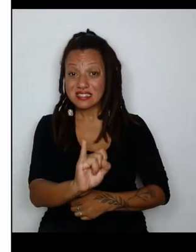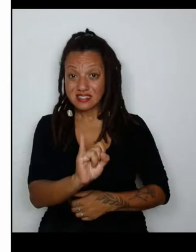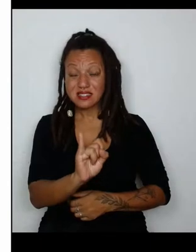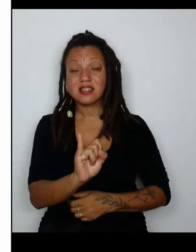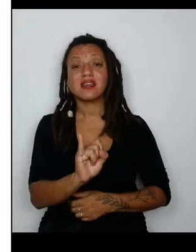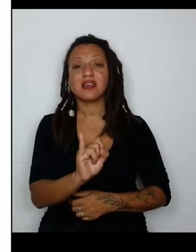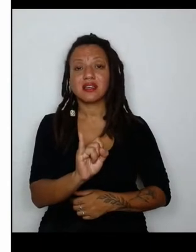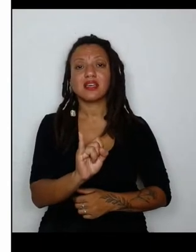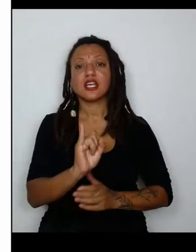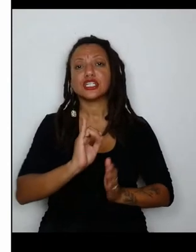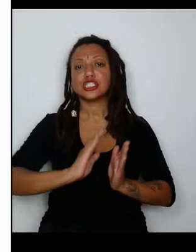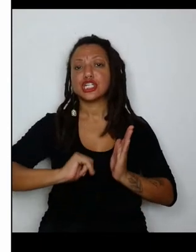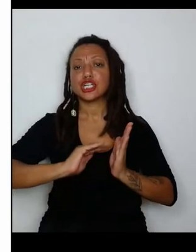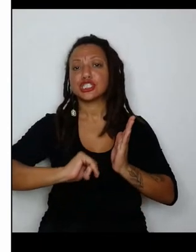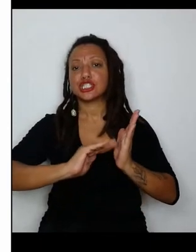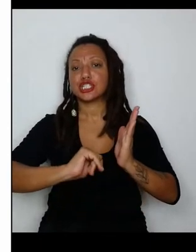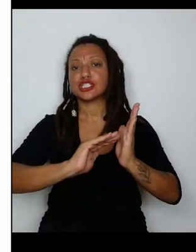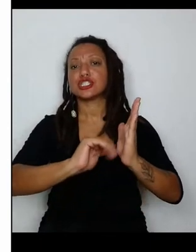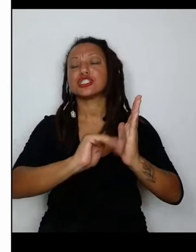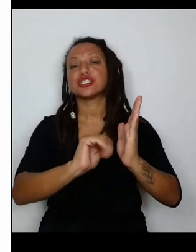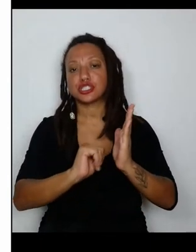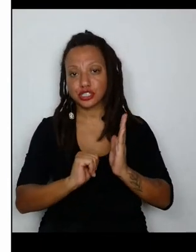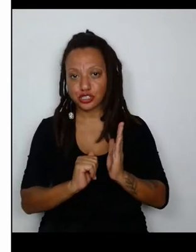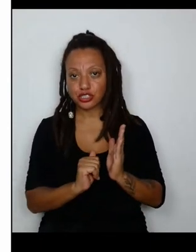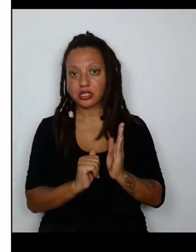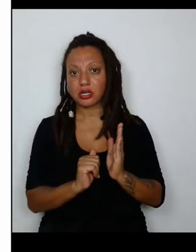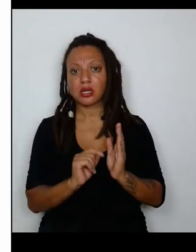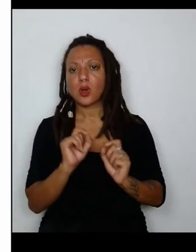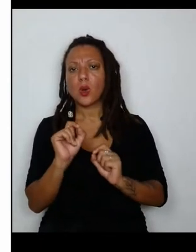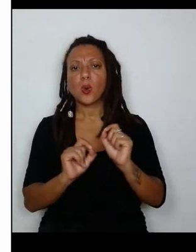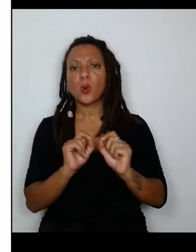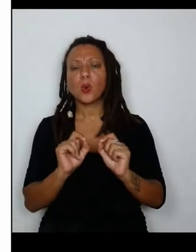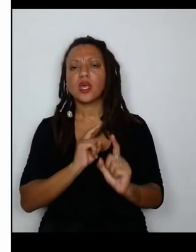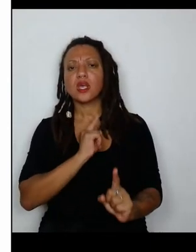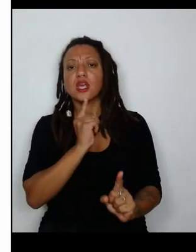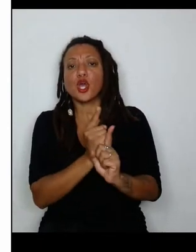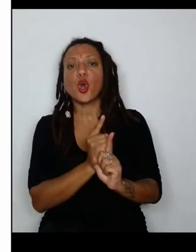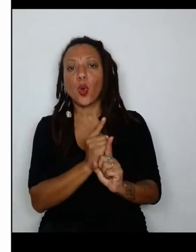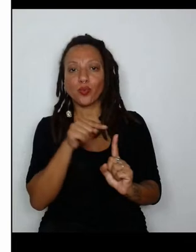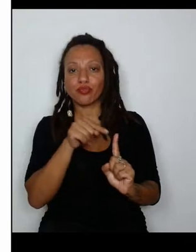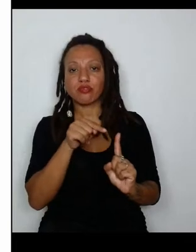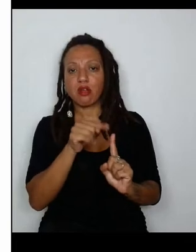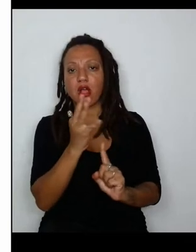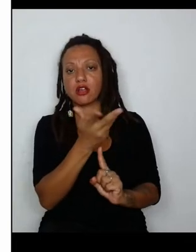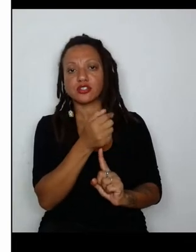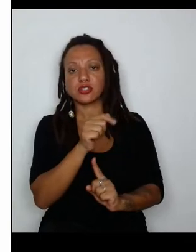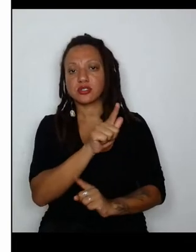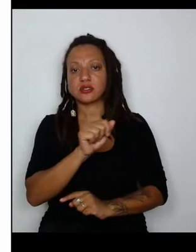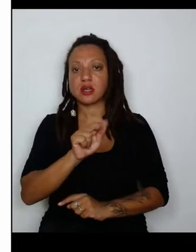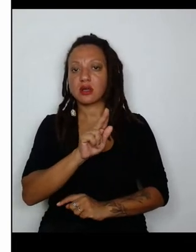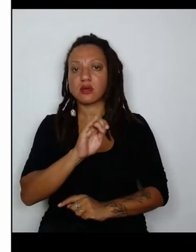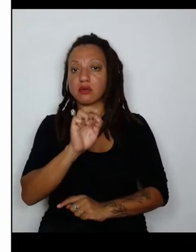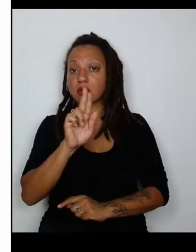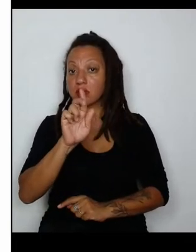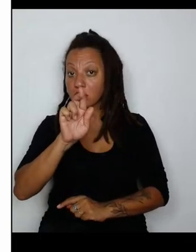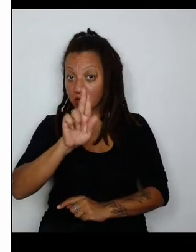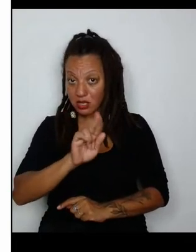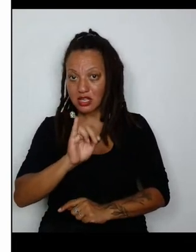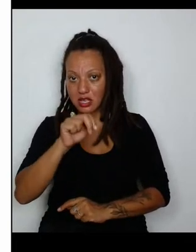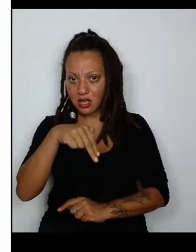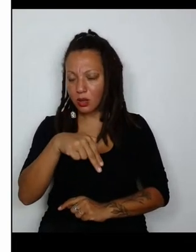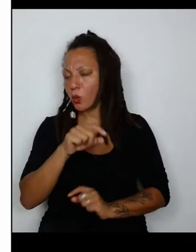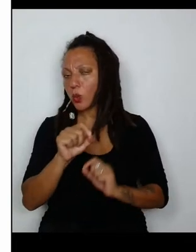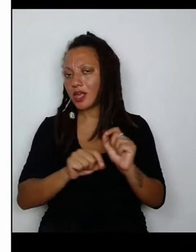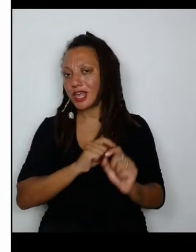kind of cargo will remain today i propose to perform this act of unpeeling through the exploration of two